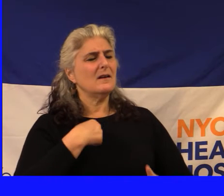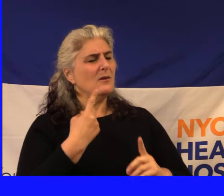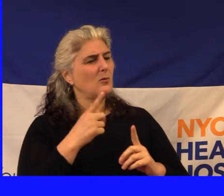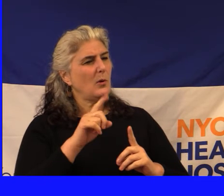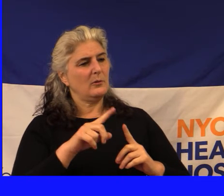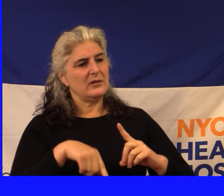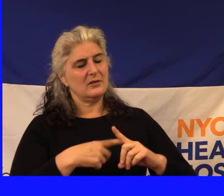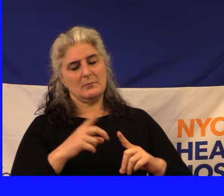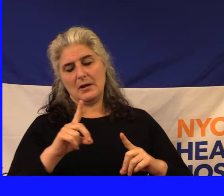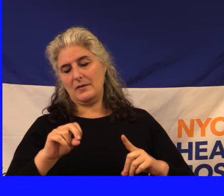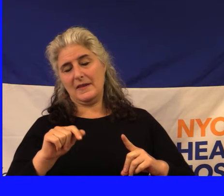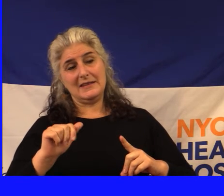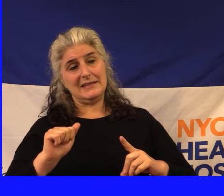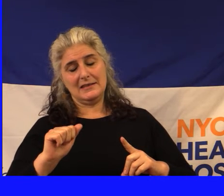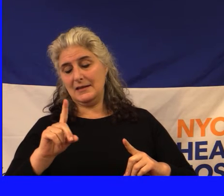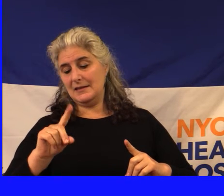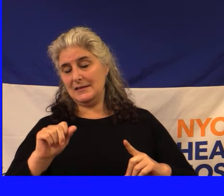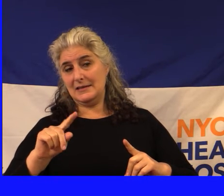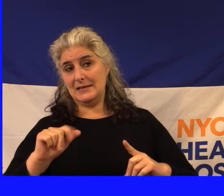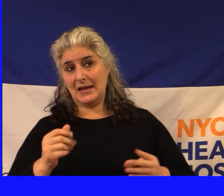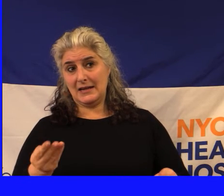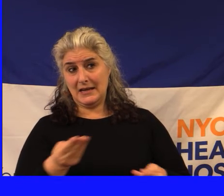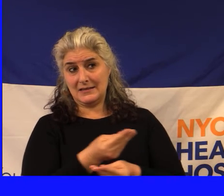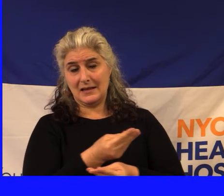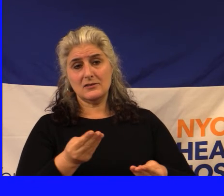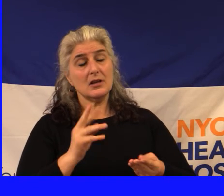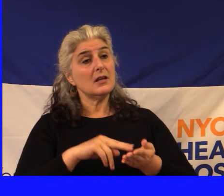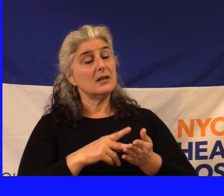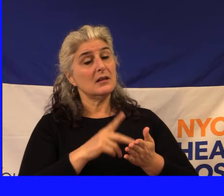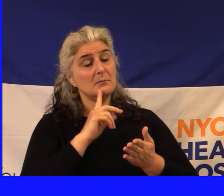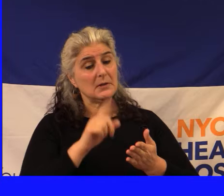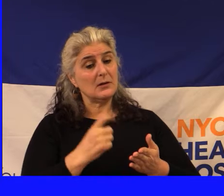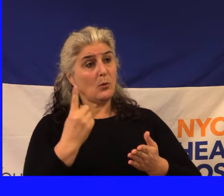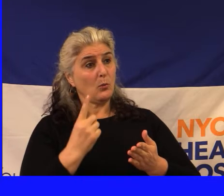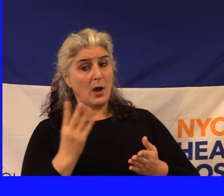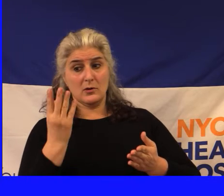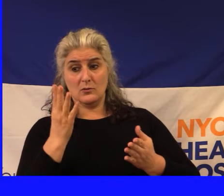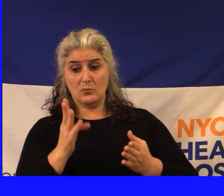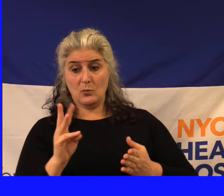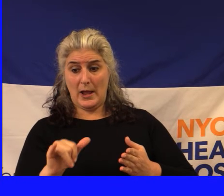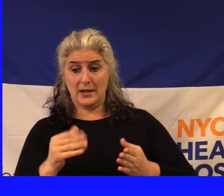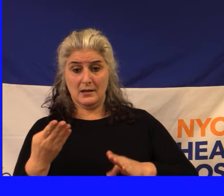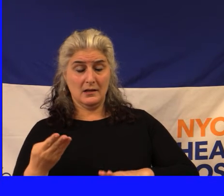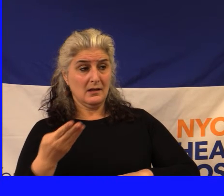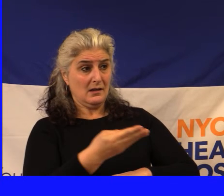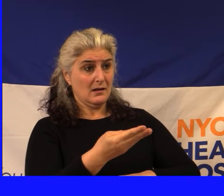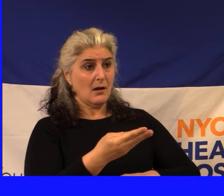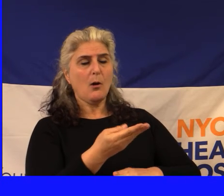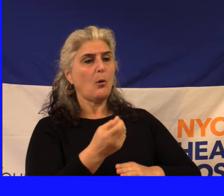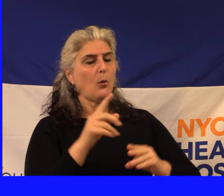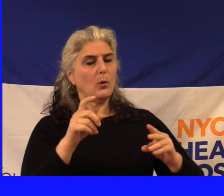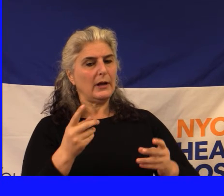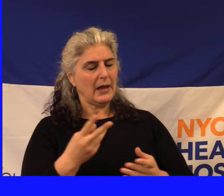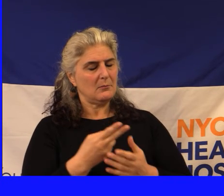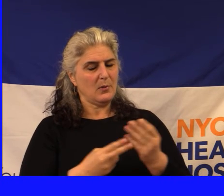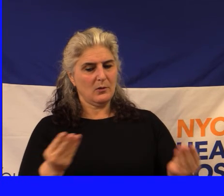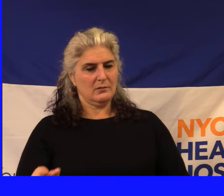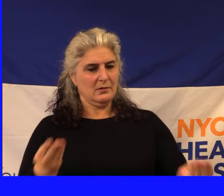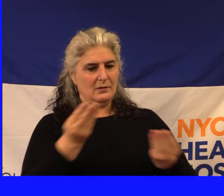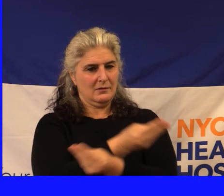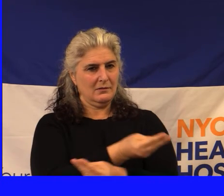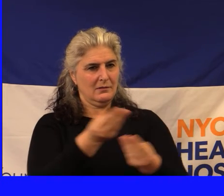exchange. Is it bidirectional where like the private physician or the community provider gets this data and says, you